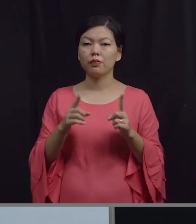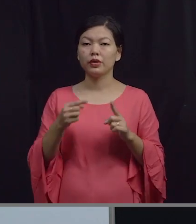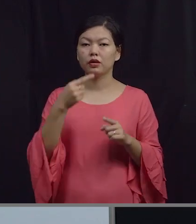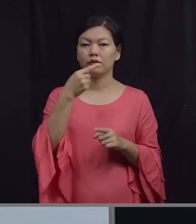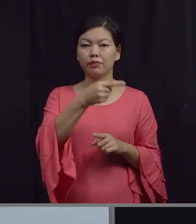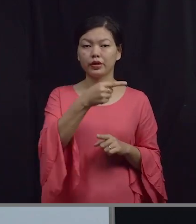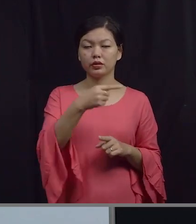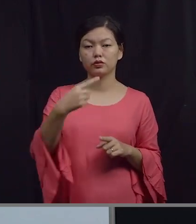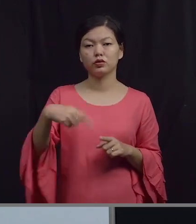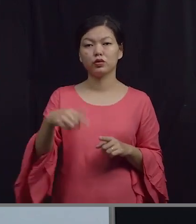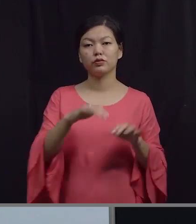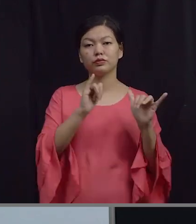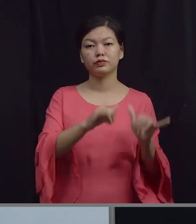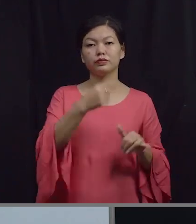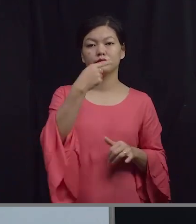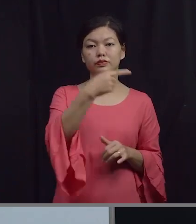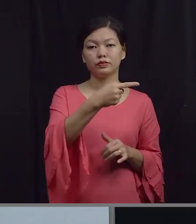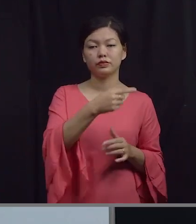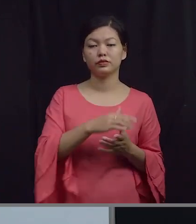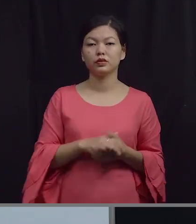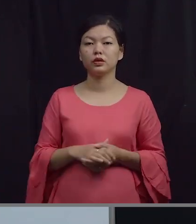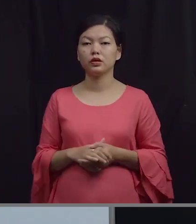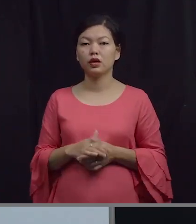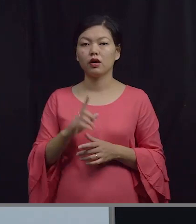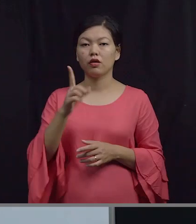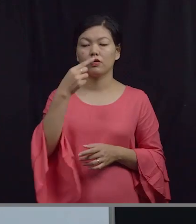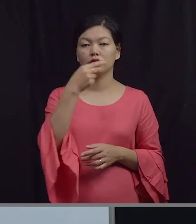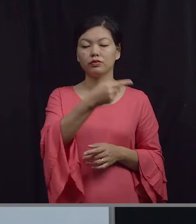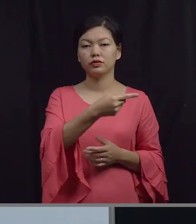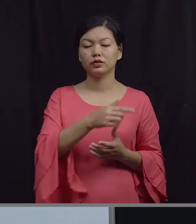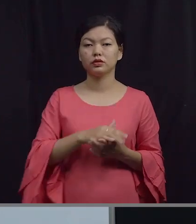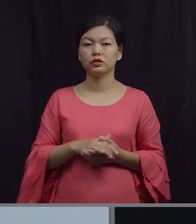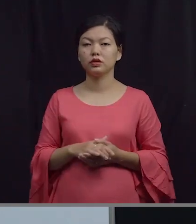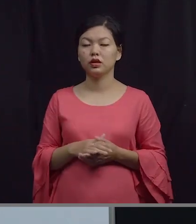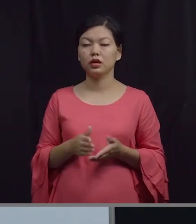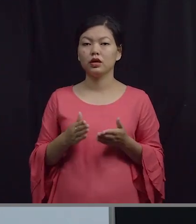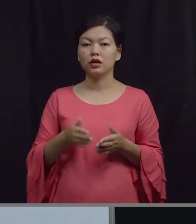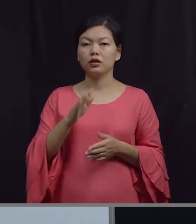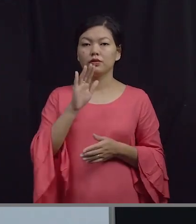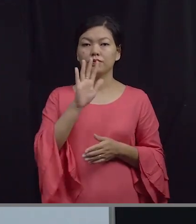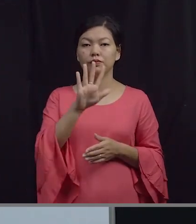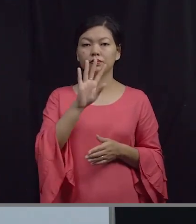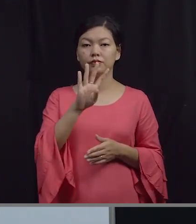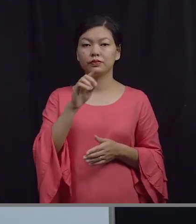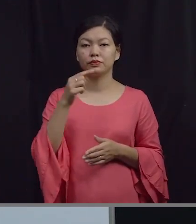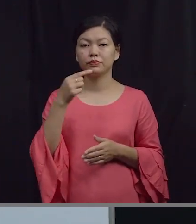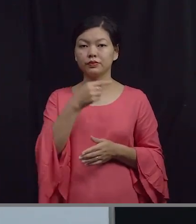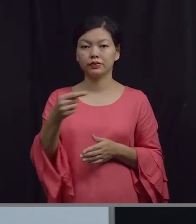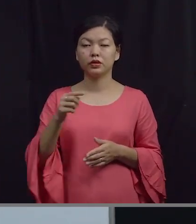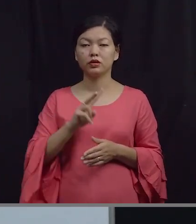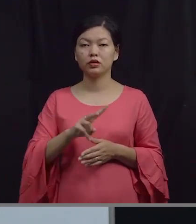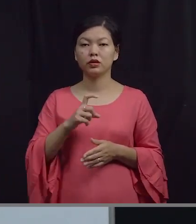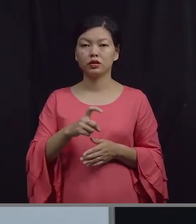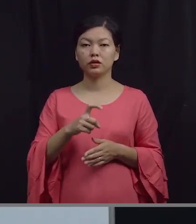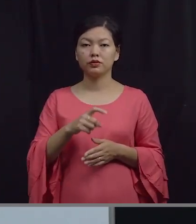remain here. So I am writing here in front of the whole expression or whole term. So now if I cancel out 54 by 27, how much I'll get? This